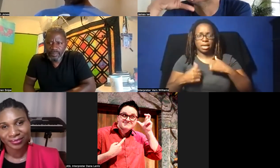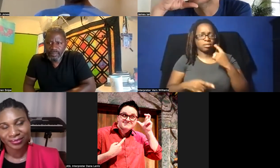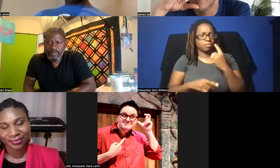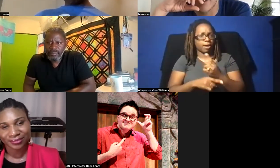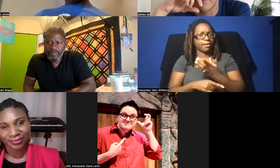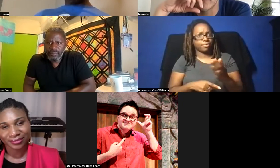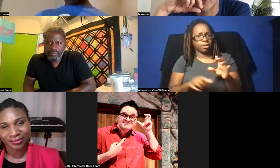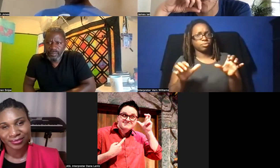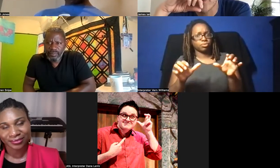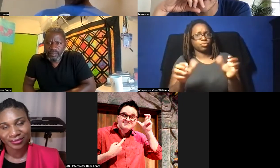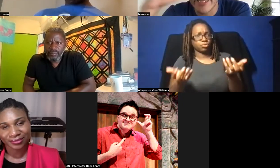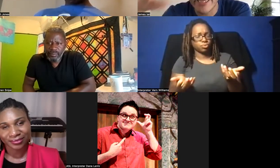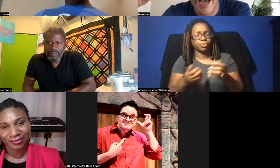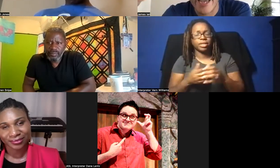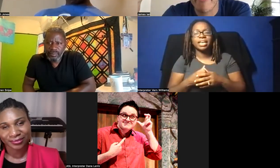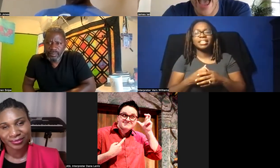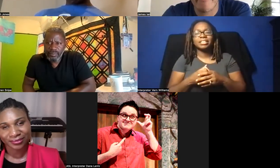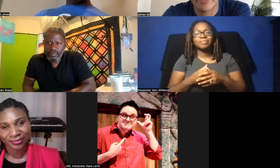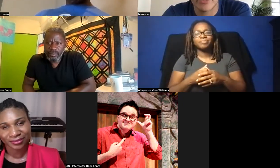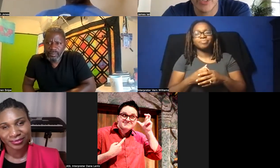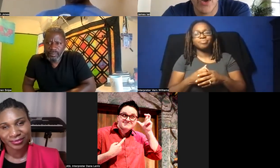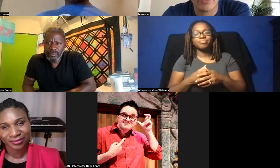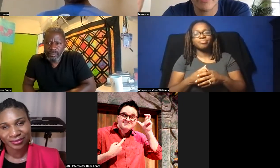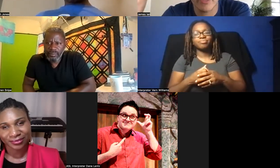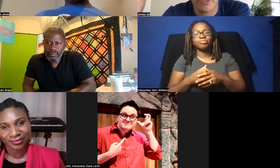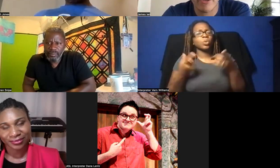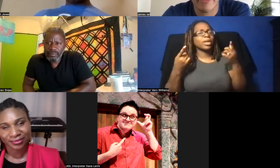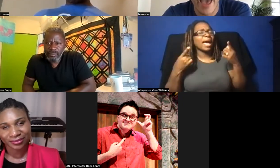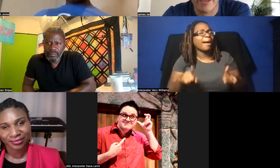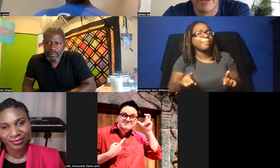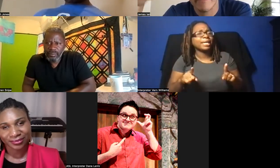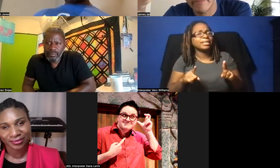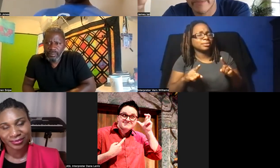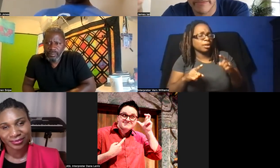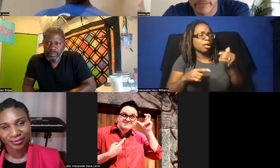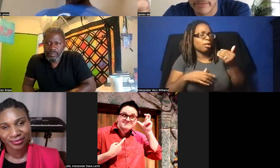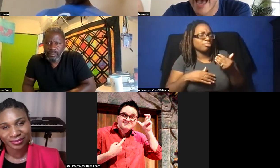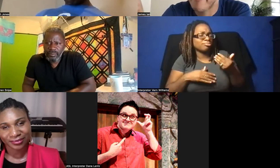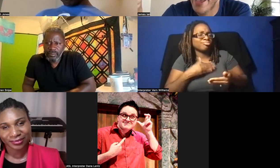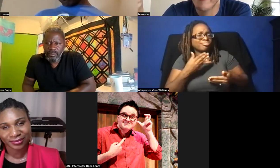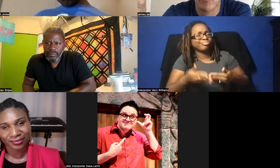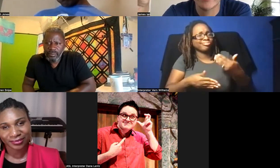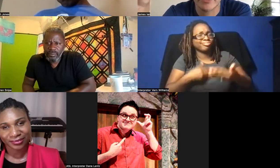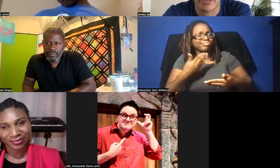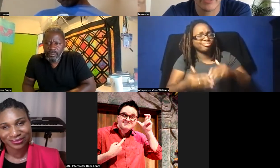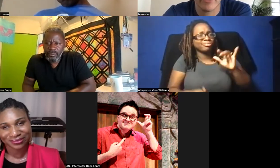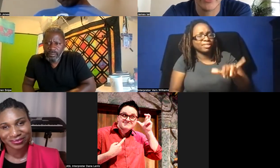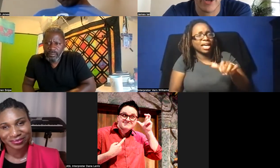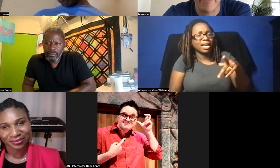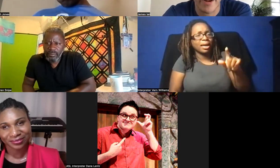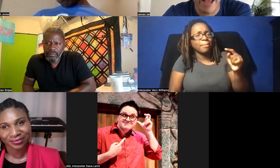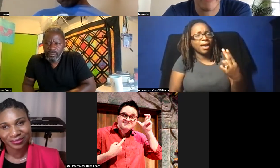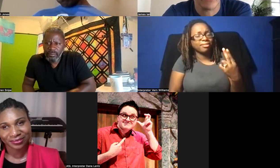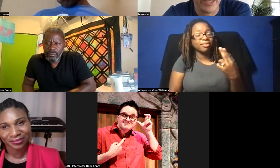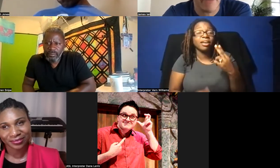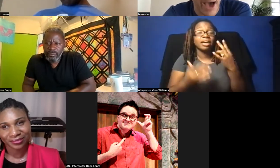do. So it kind of happened along that path. And once I started to really talk